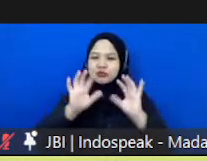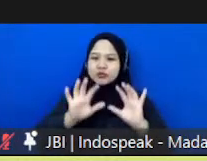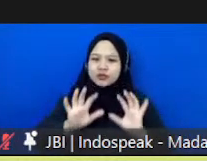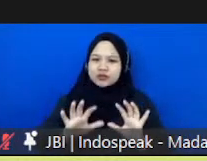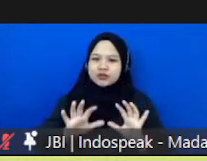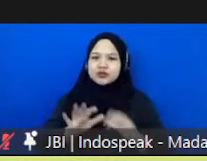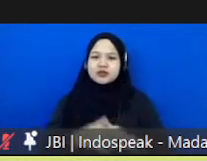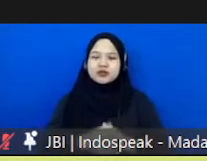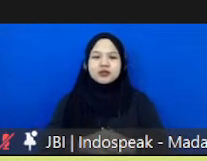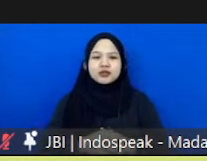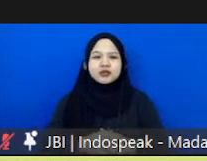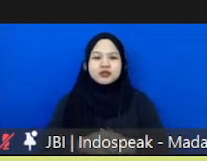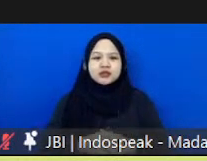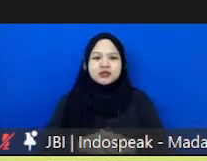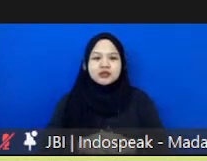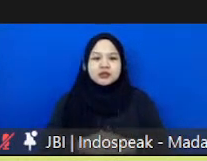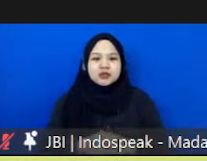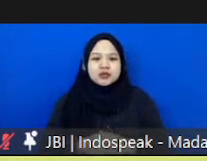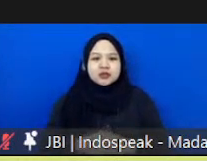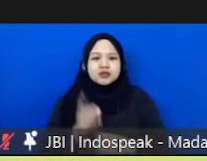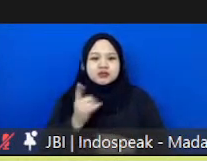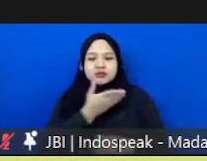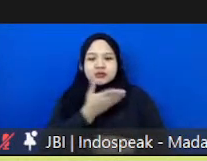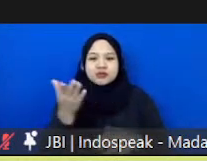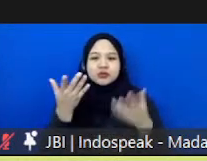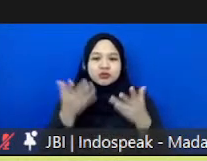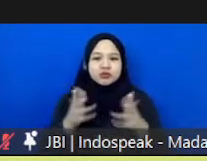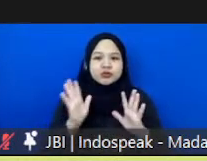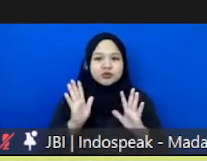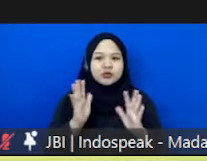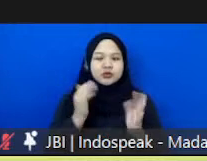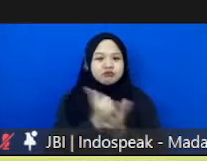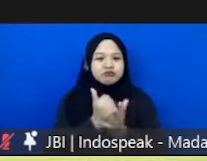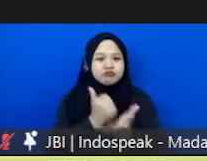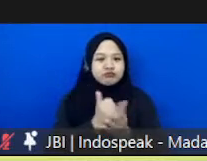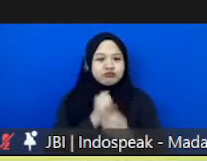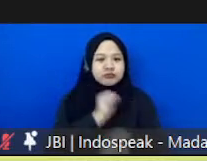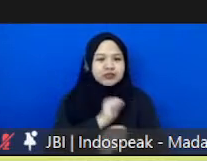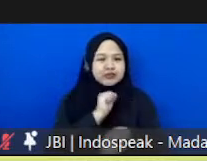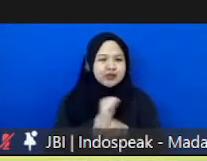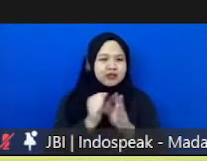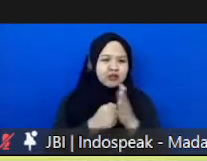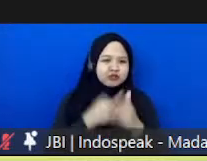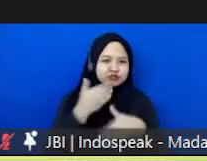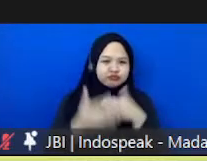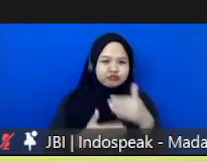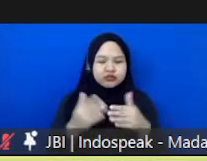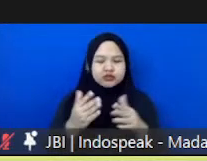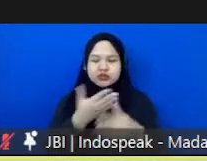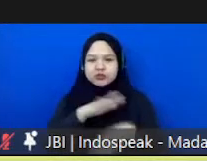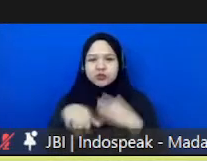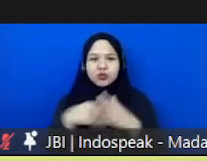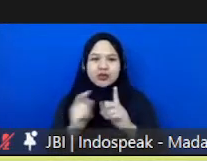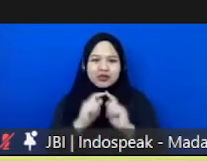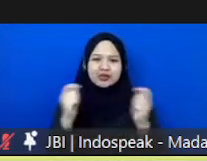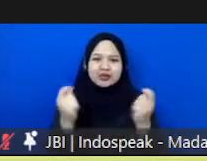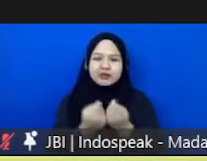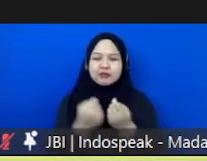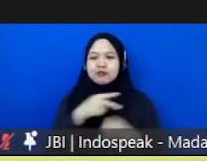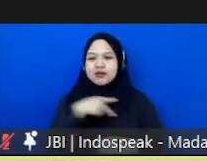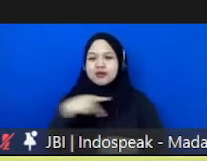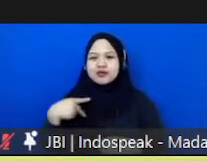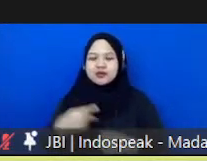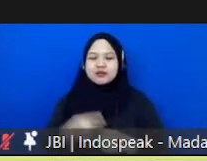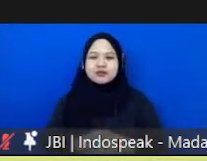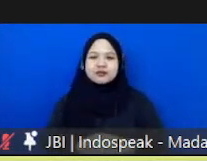sessions, and thanks Ririn and Firman because you have done a really good job and all the team organizing. And I wanted also to